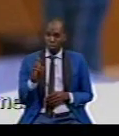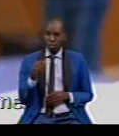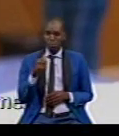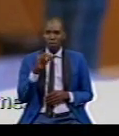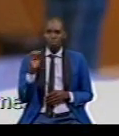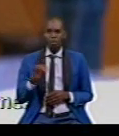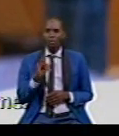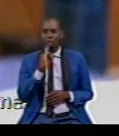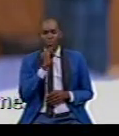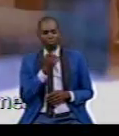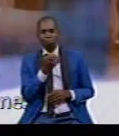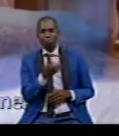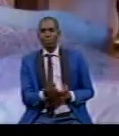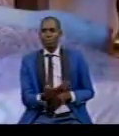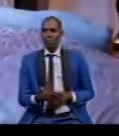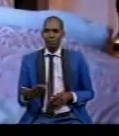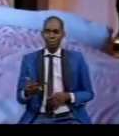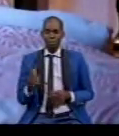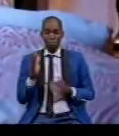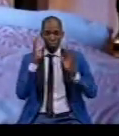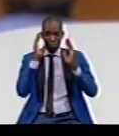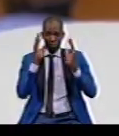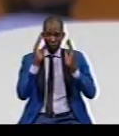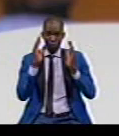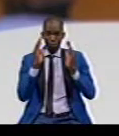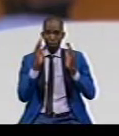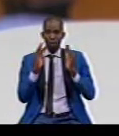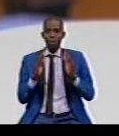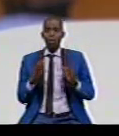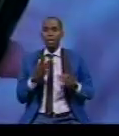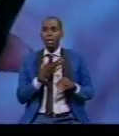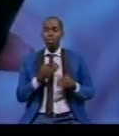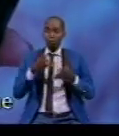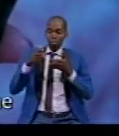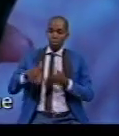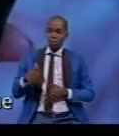us freedom to go on sinning. He